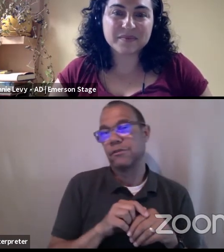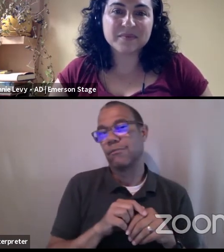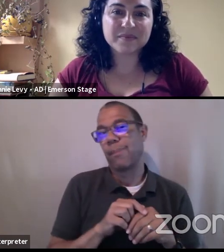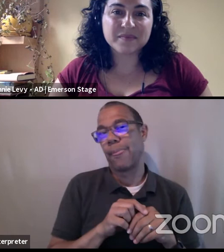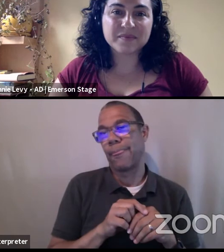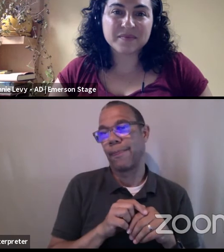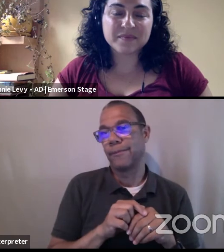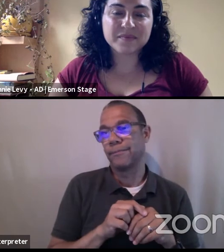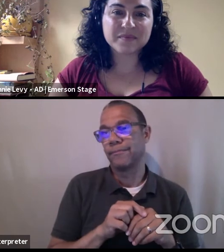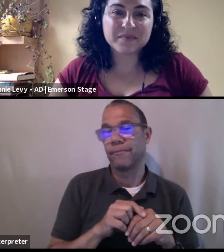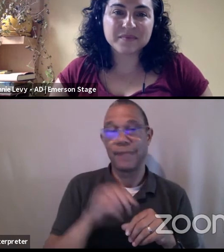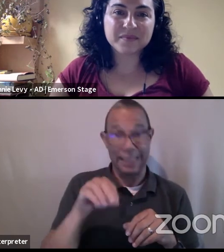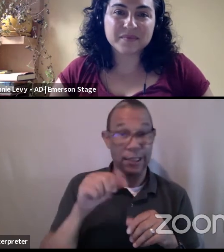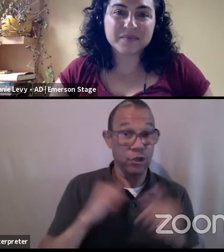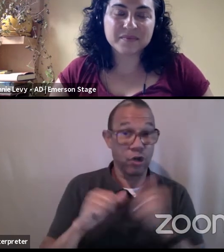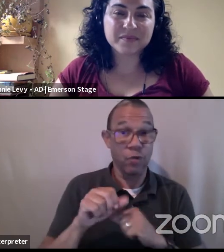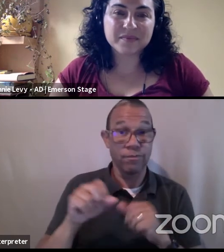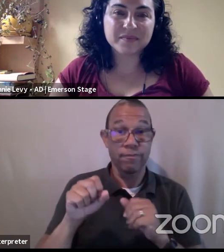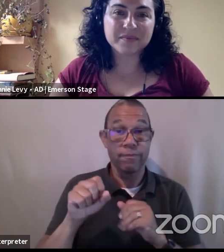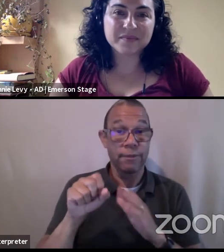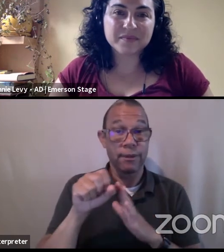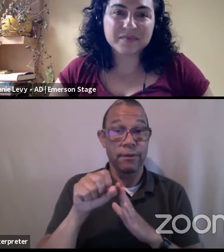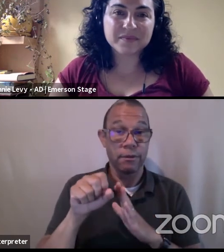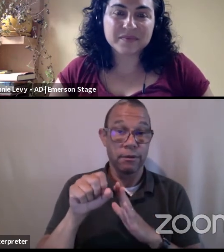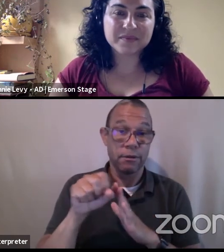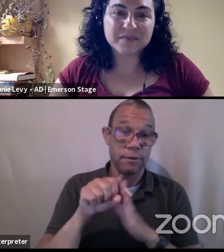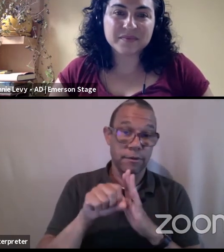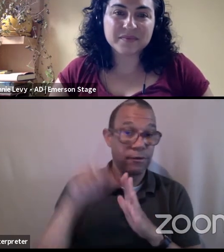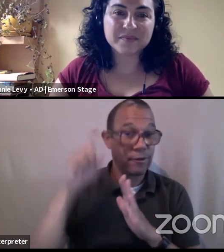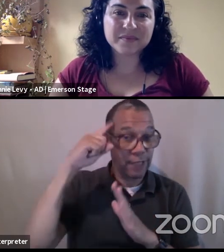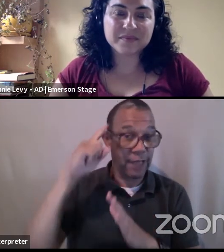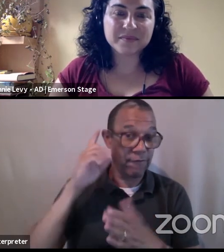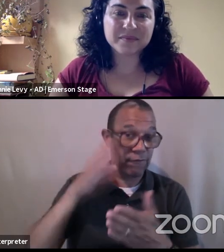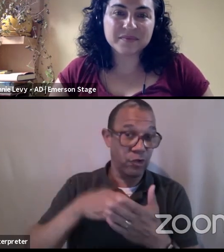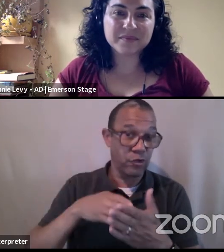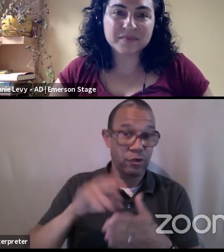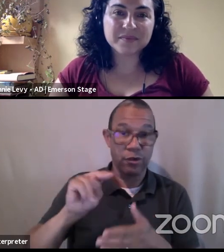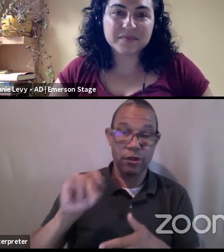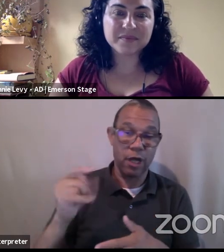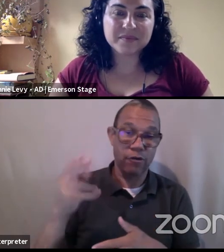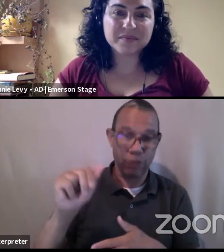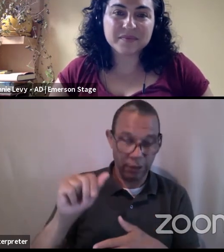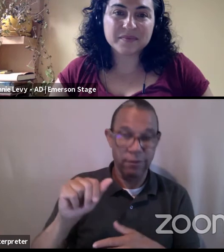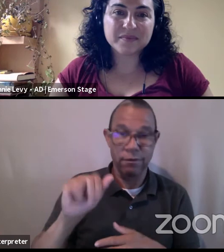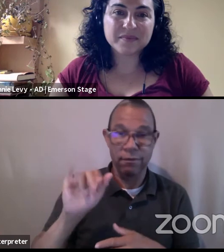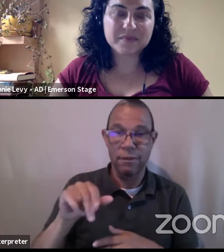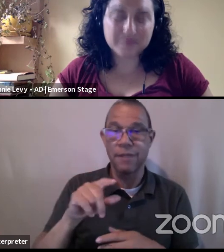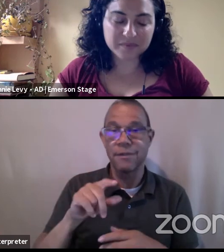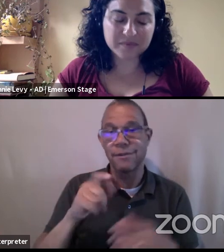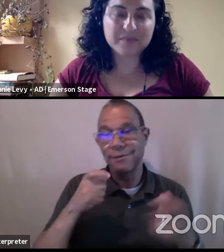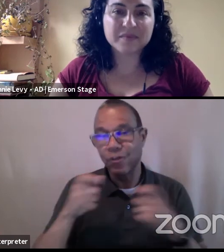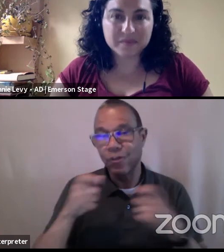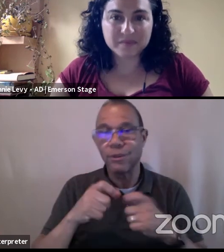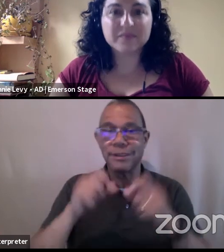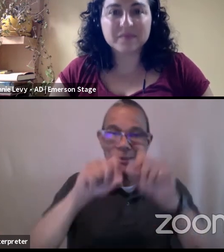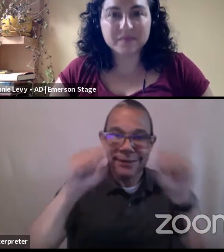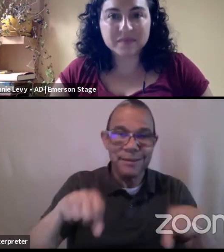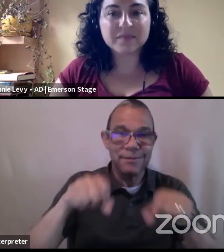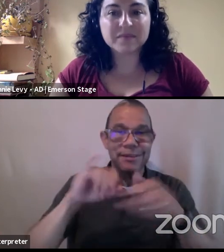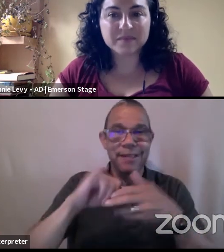State versus Natasha, again, in a lot of ways deals with deals with systems failing young people.